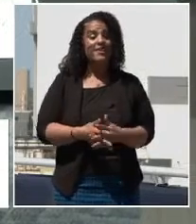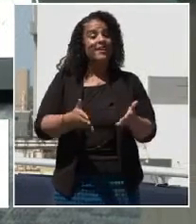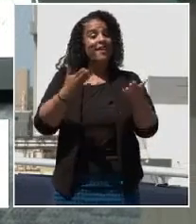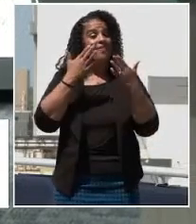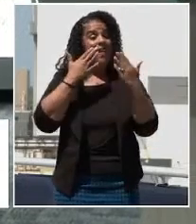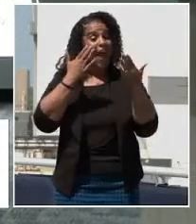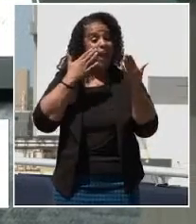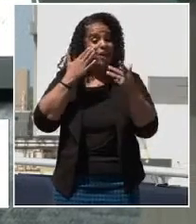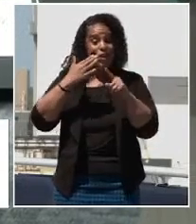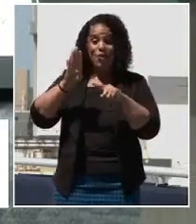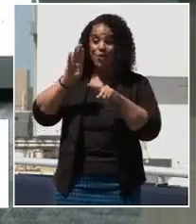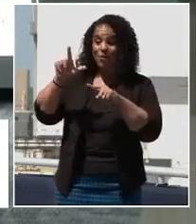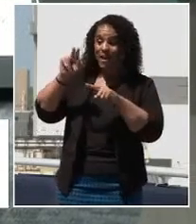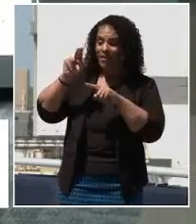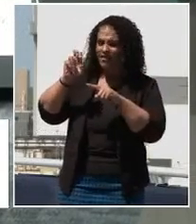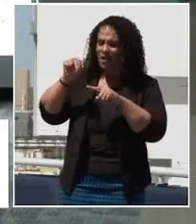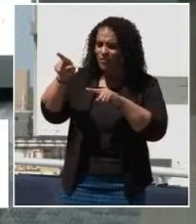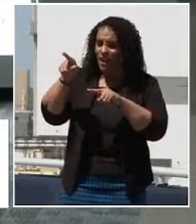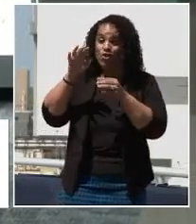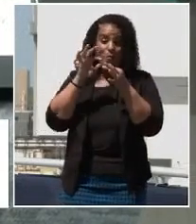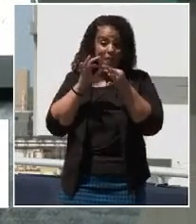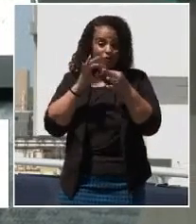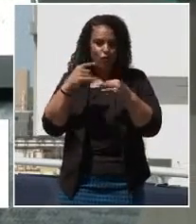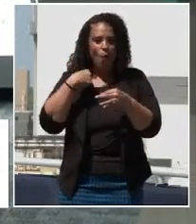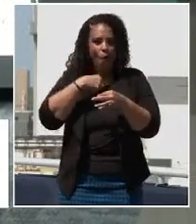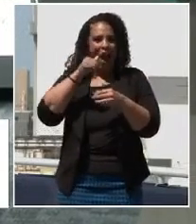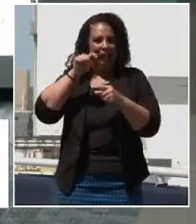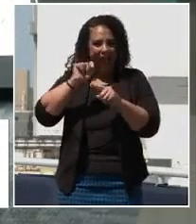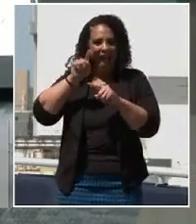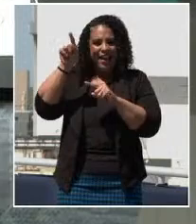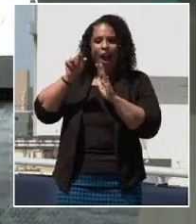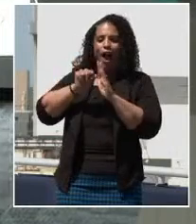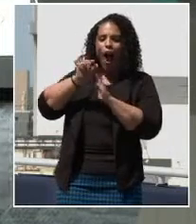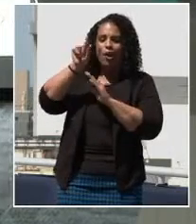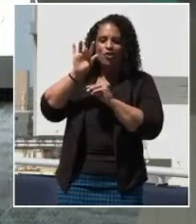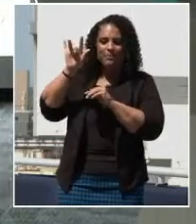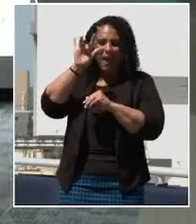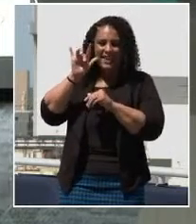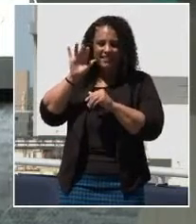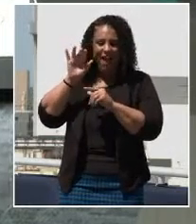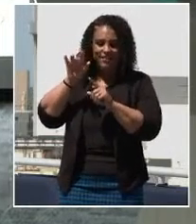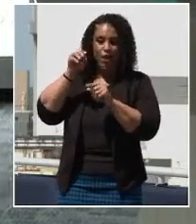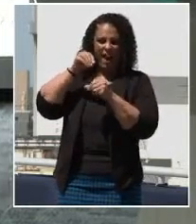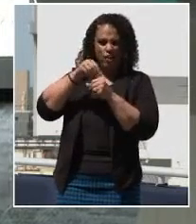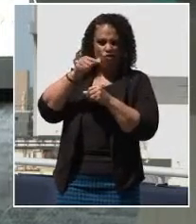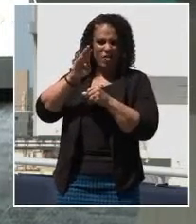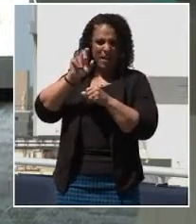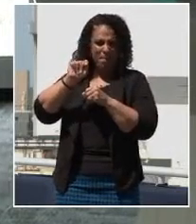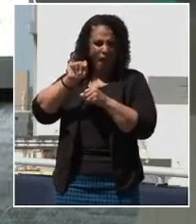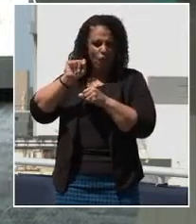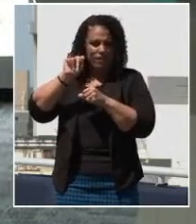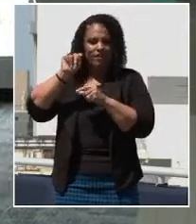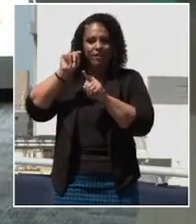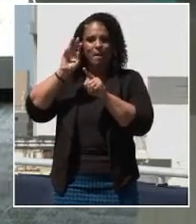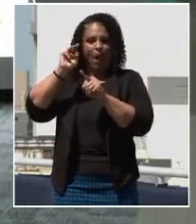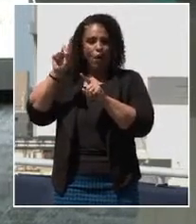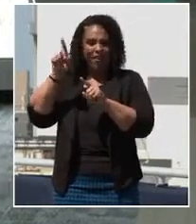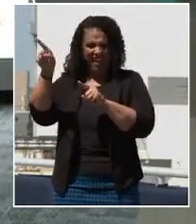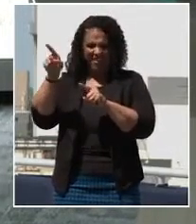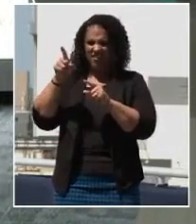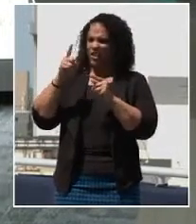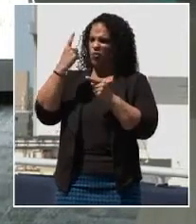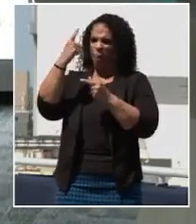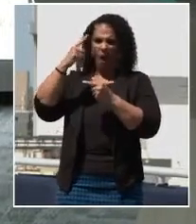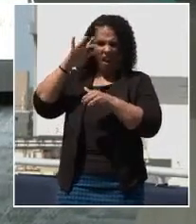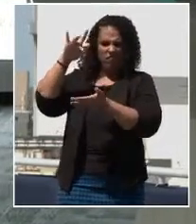thank you administrator Nelson as you just mentioned we're at NASA's Godard space Light Center in greenb Maryland one of NASA's hubs of earth science